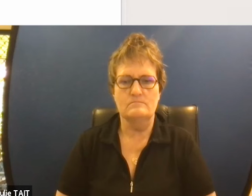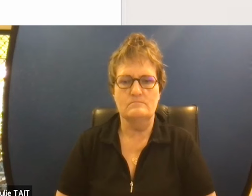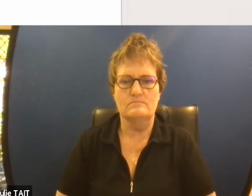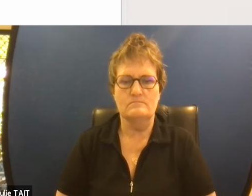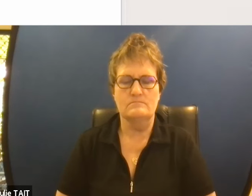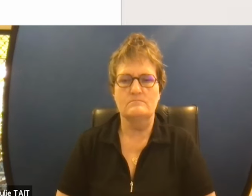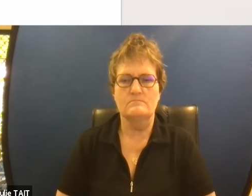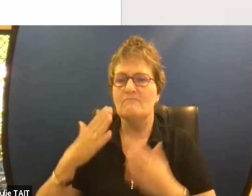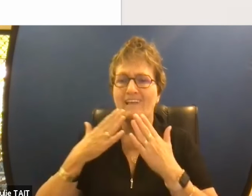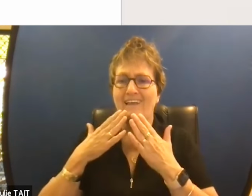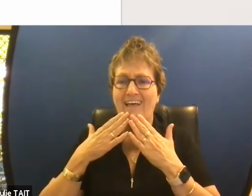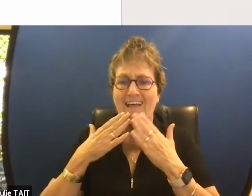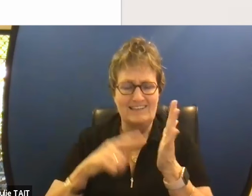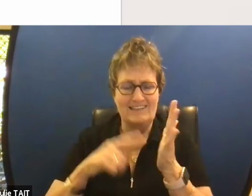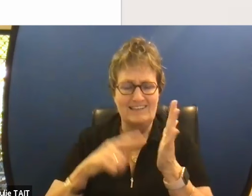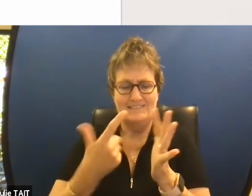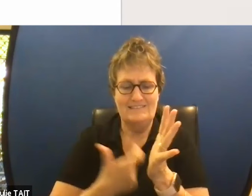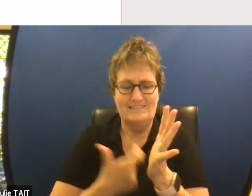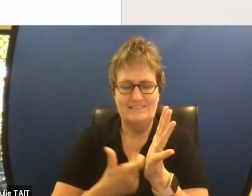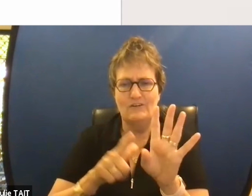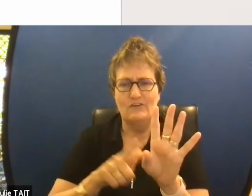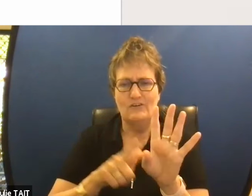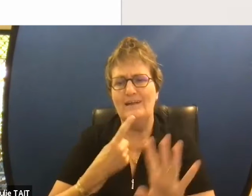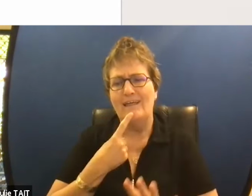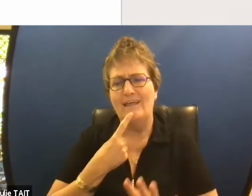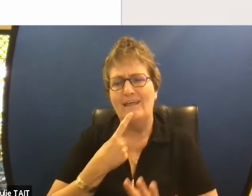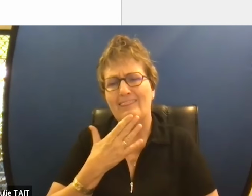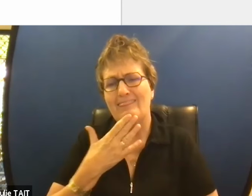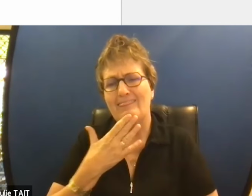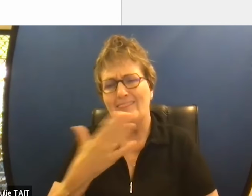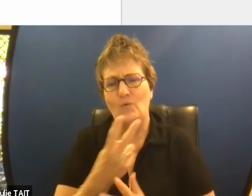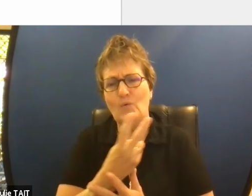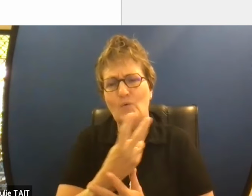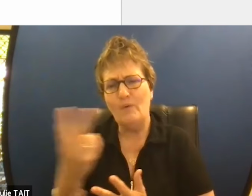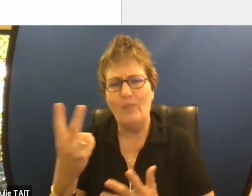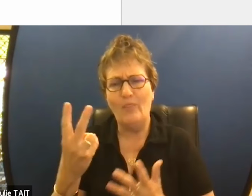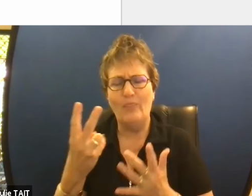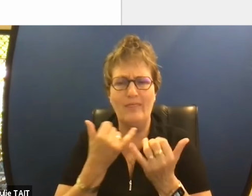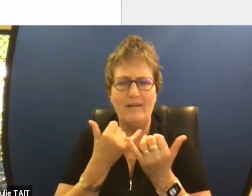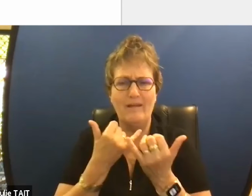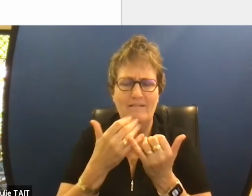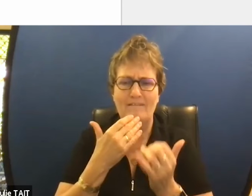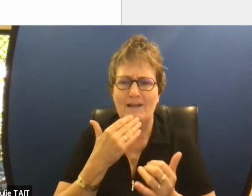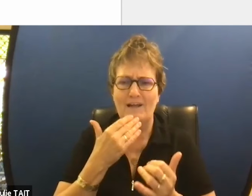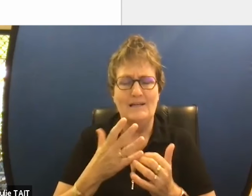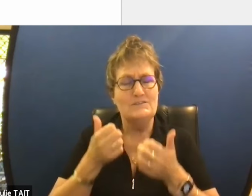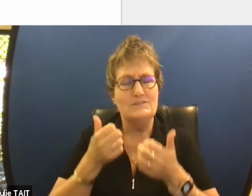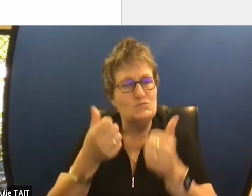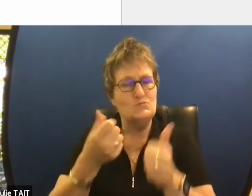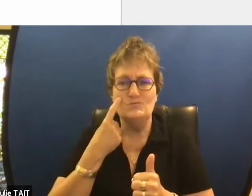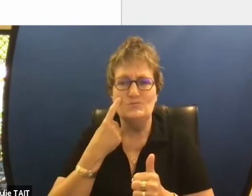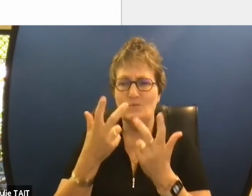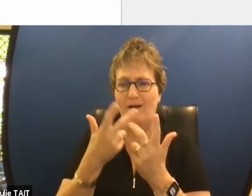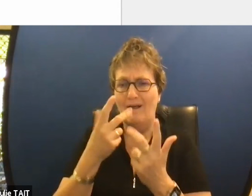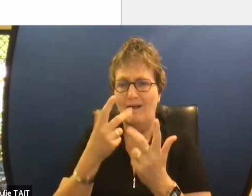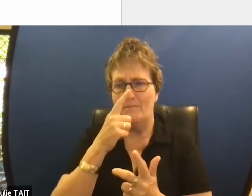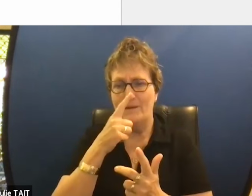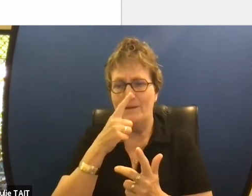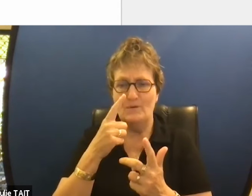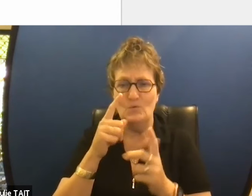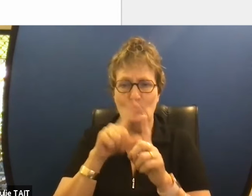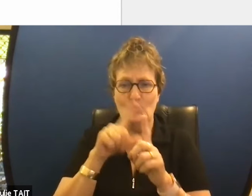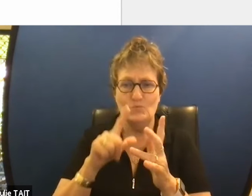Thank you both very, very much. It's so good to see what other people are doing. It really is. It inspires me to do